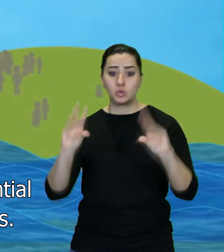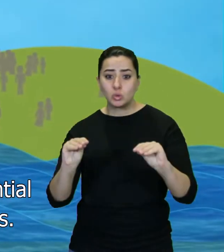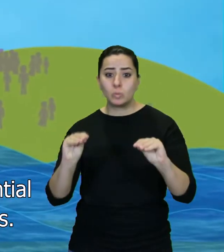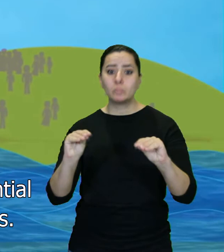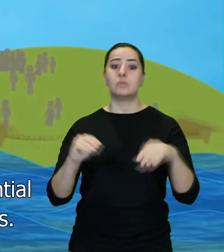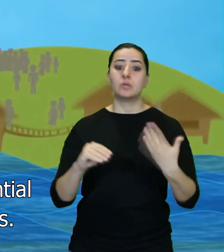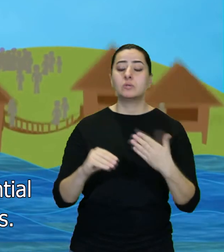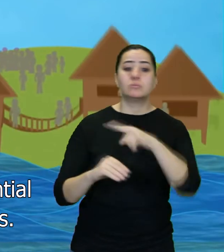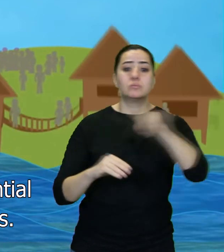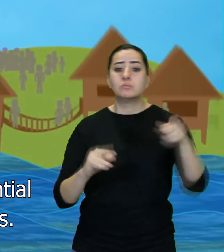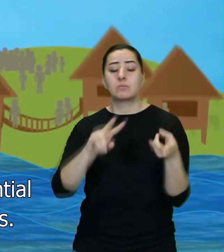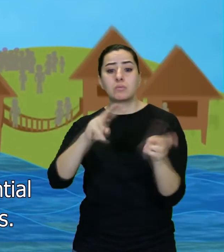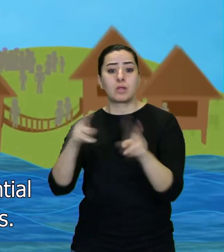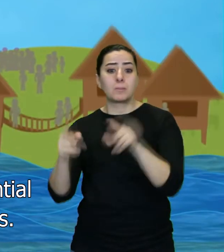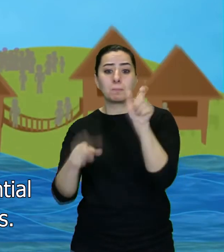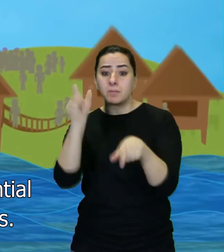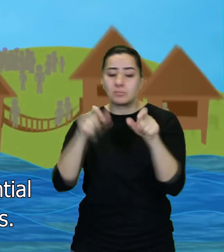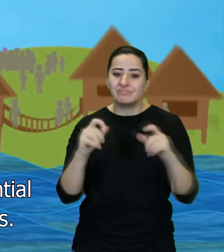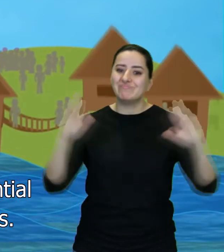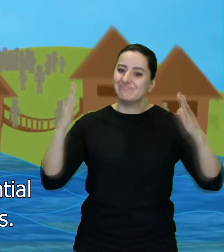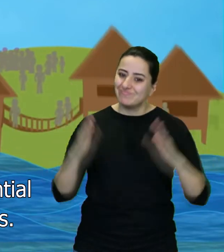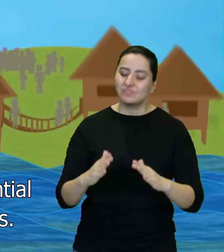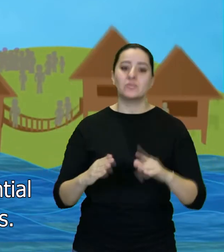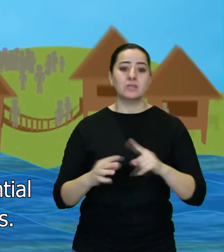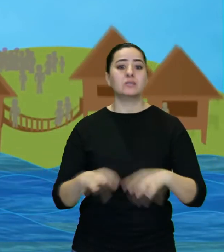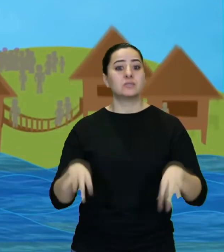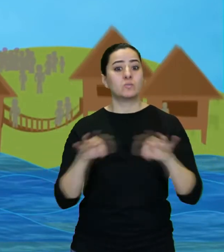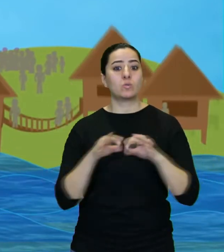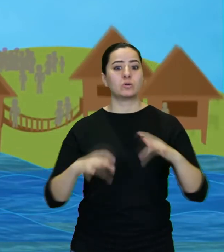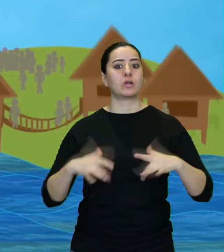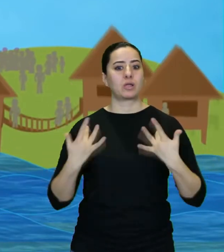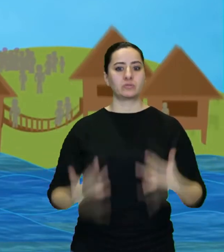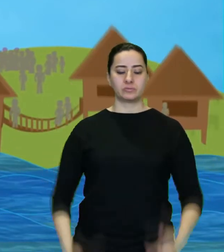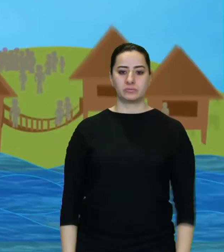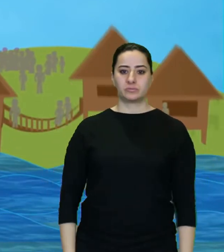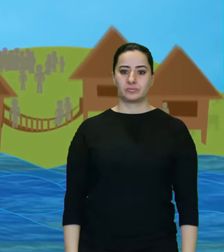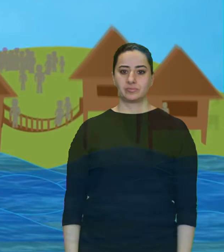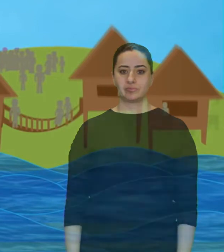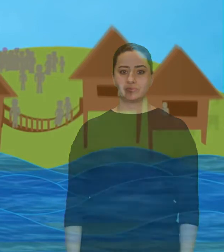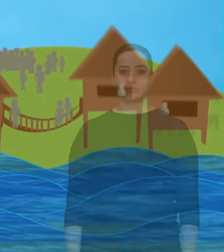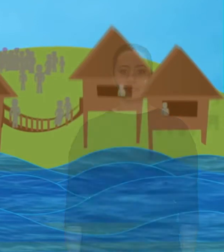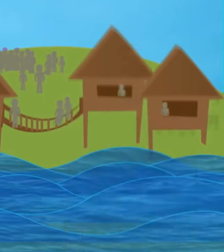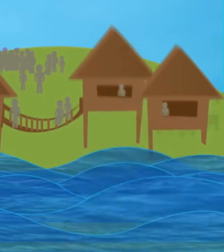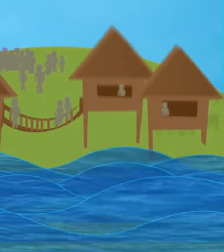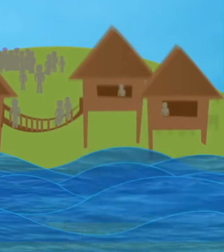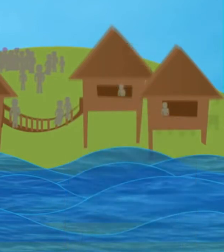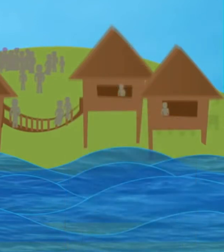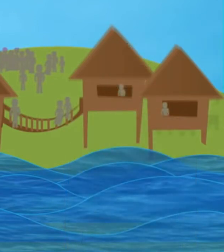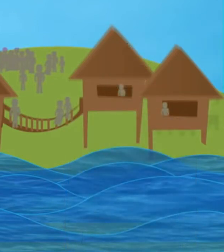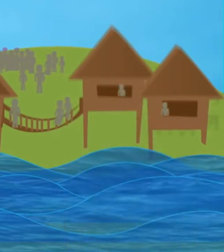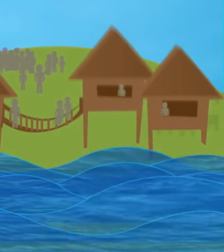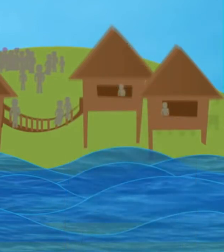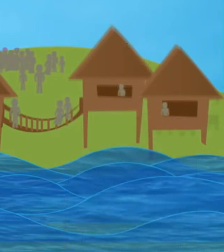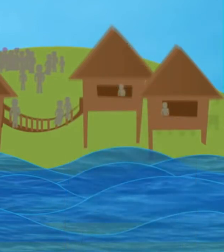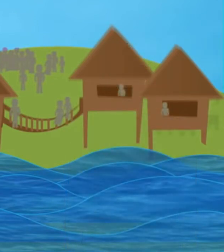is essential to any substantial reduction in disaster losses. The bungalows rising on top of the wooden beams, cows on the grass,